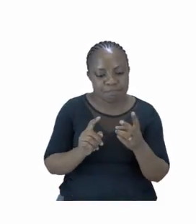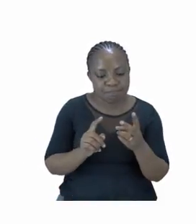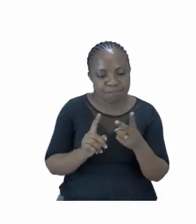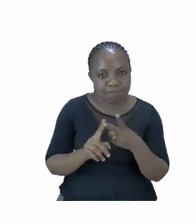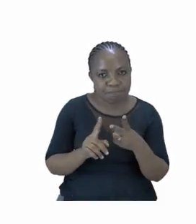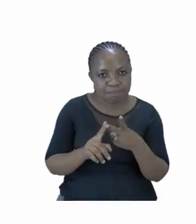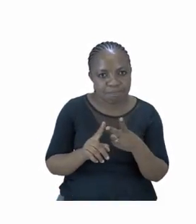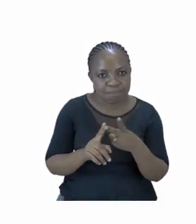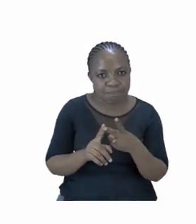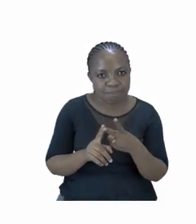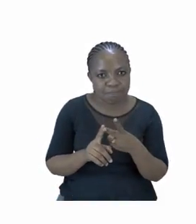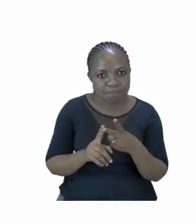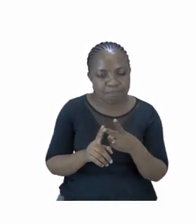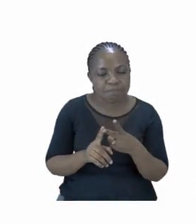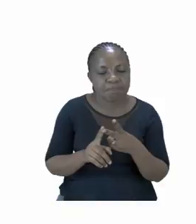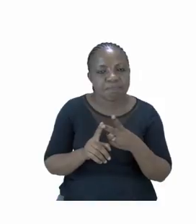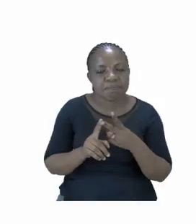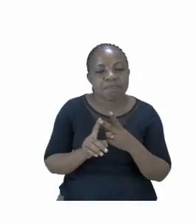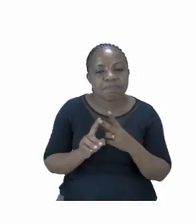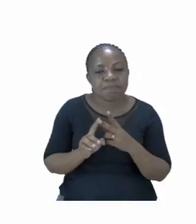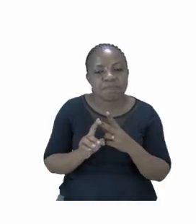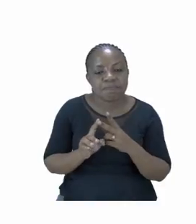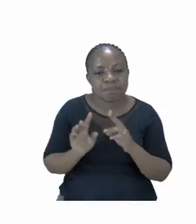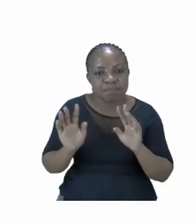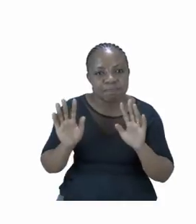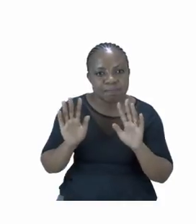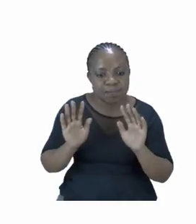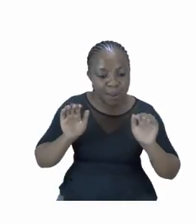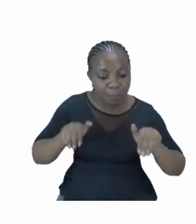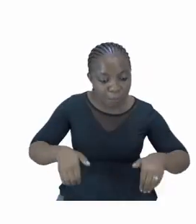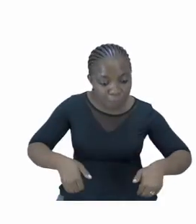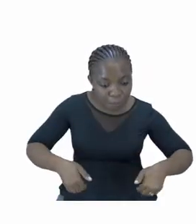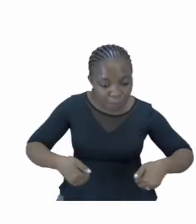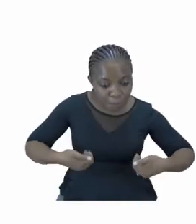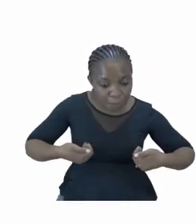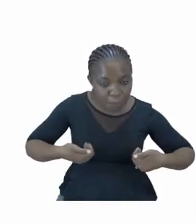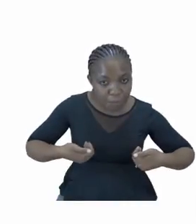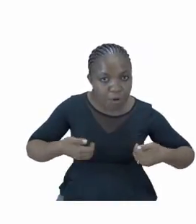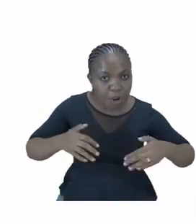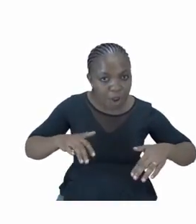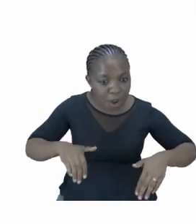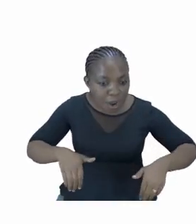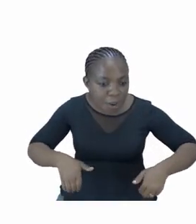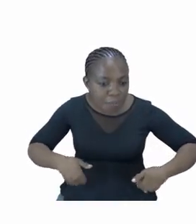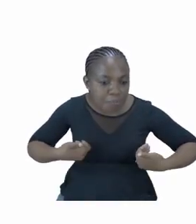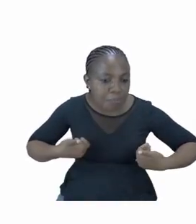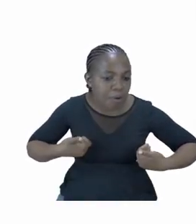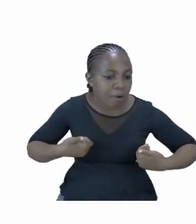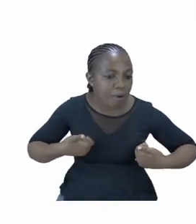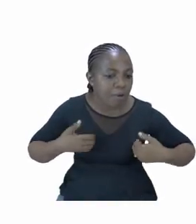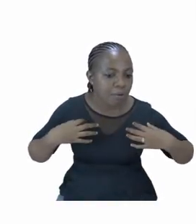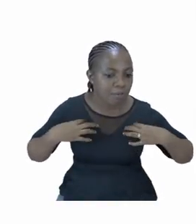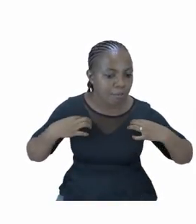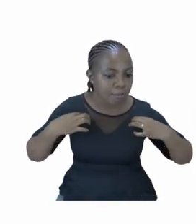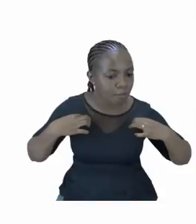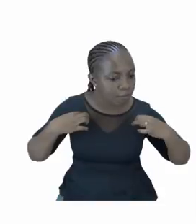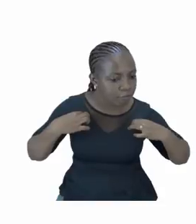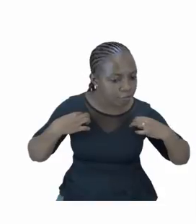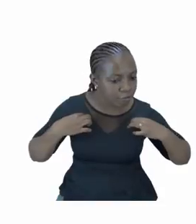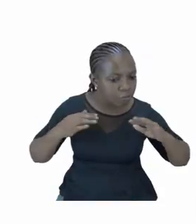to color in something that a boy or a girl can